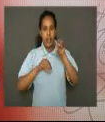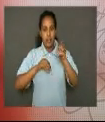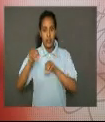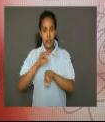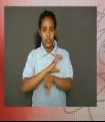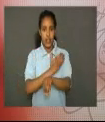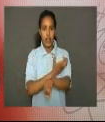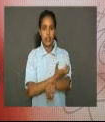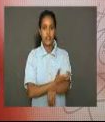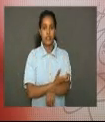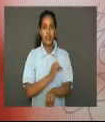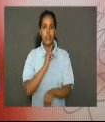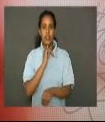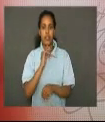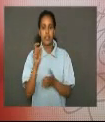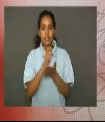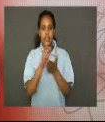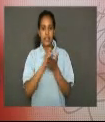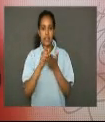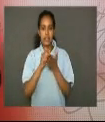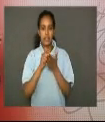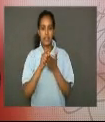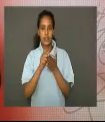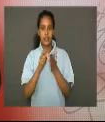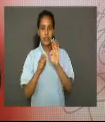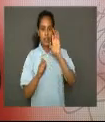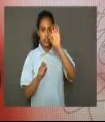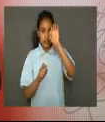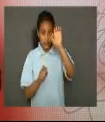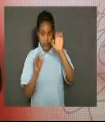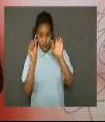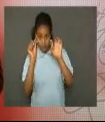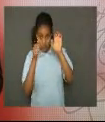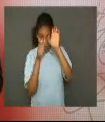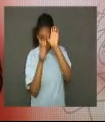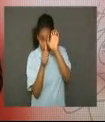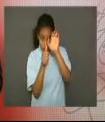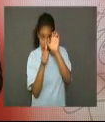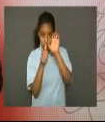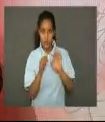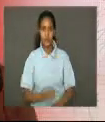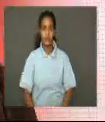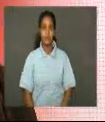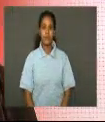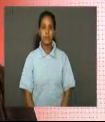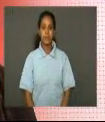Activation energy is written as EA.